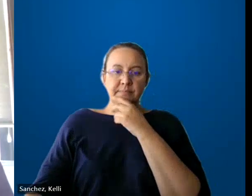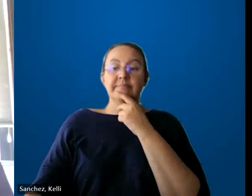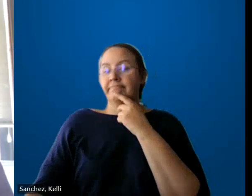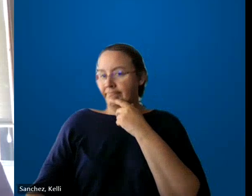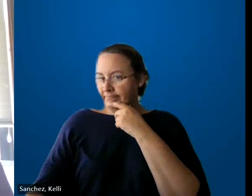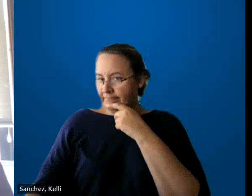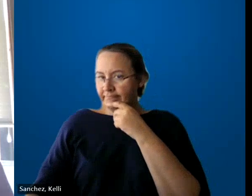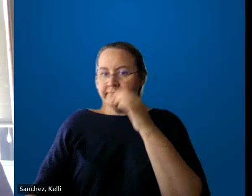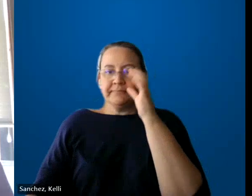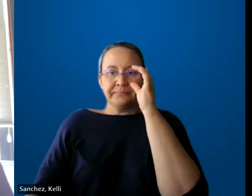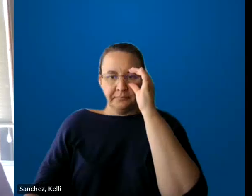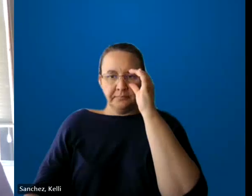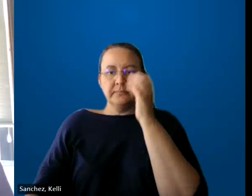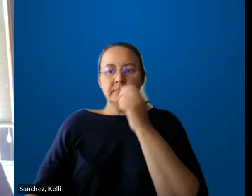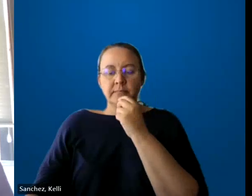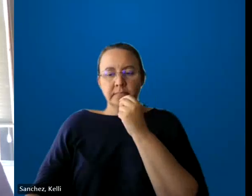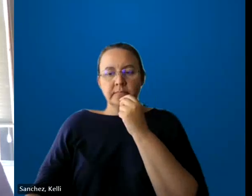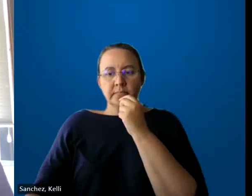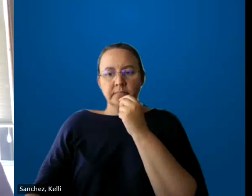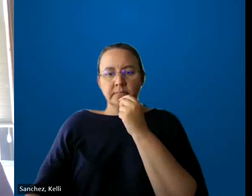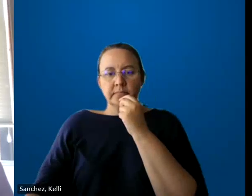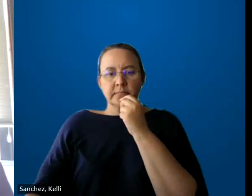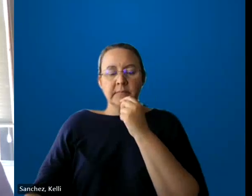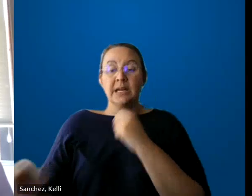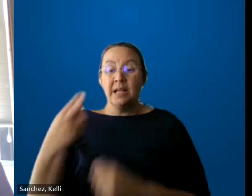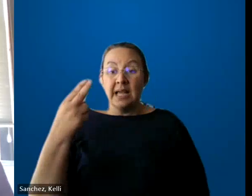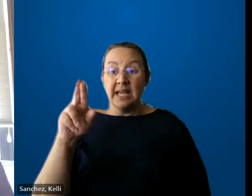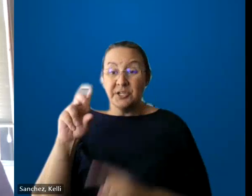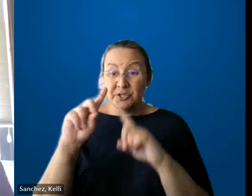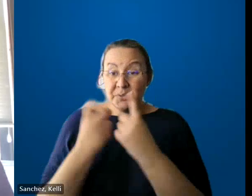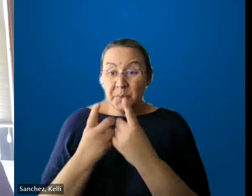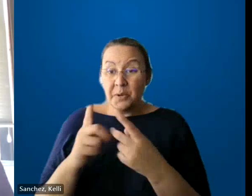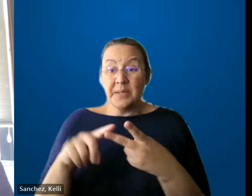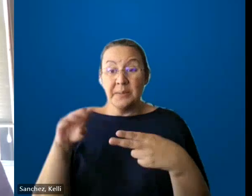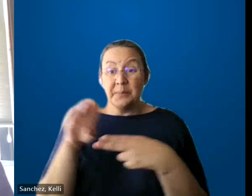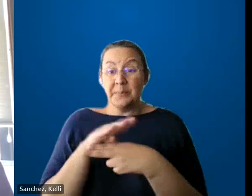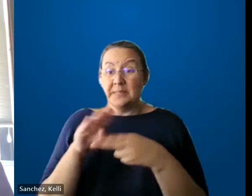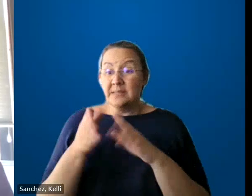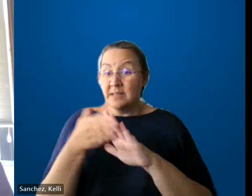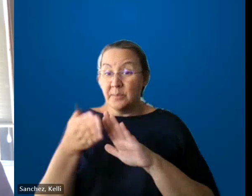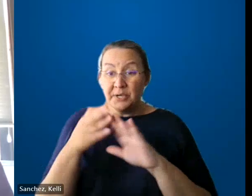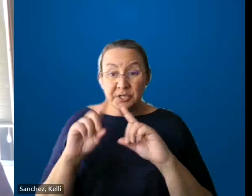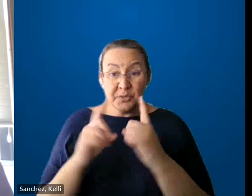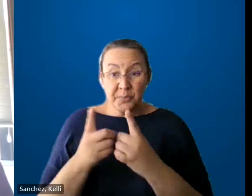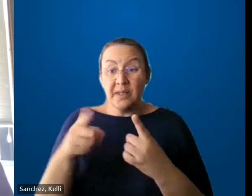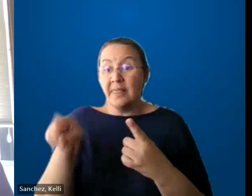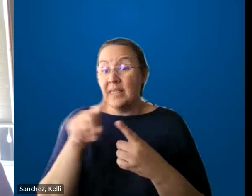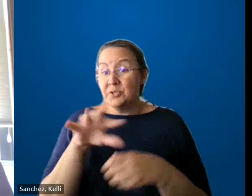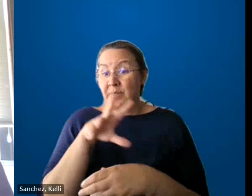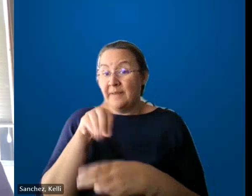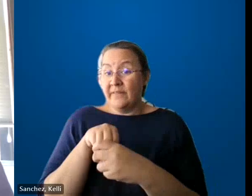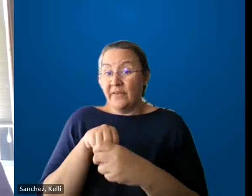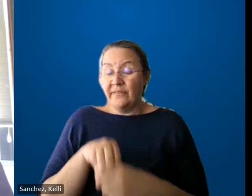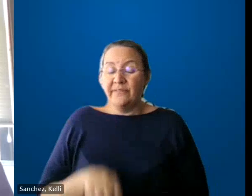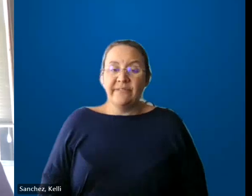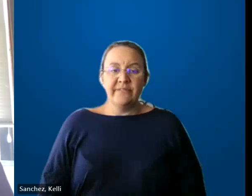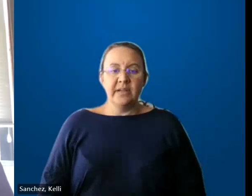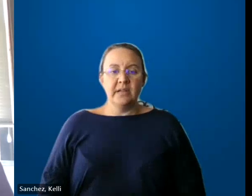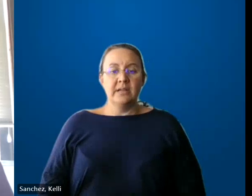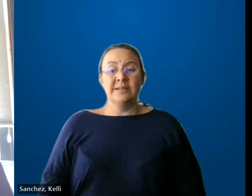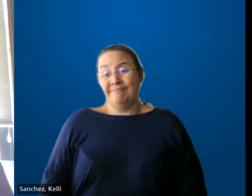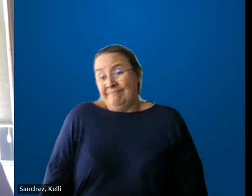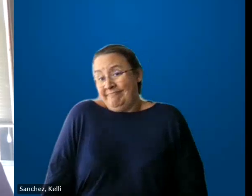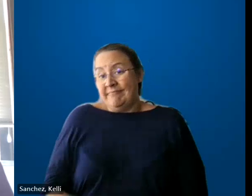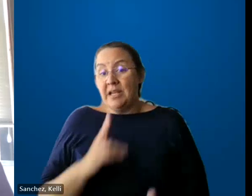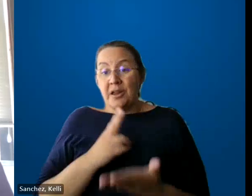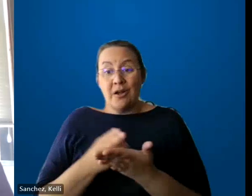Yes, I would. Whoever your HR department is or your business operations department, they should be involved. And honestly, I